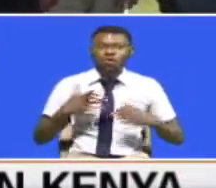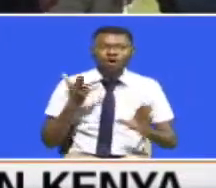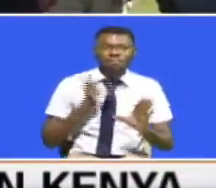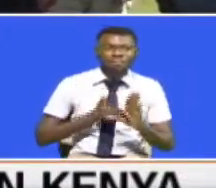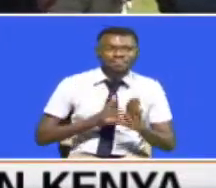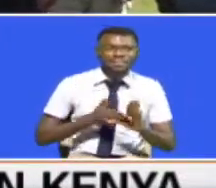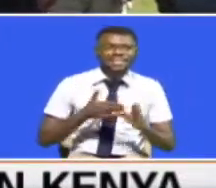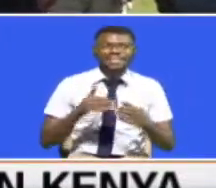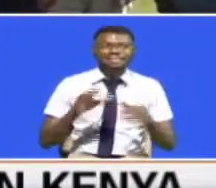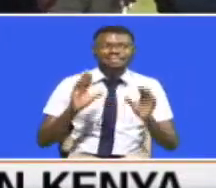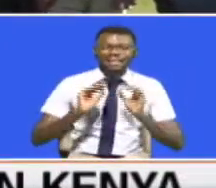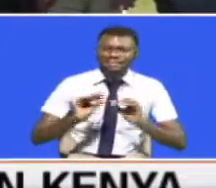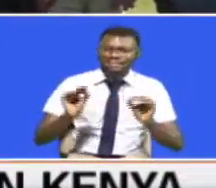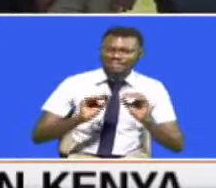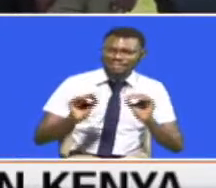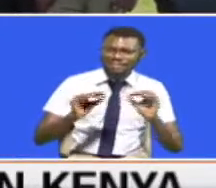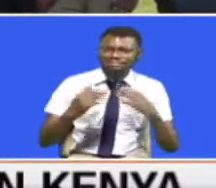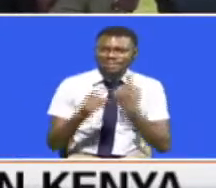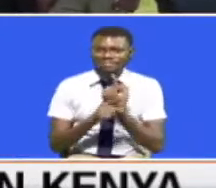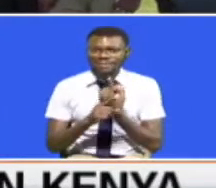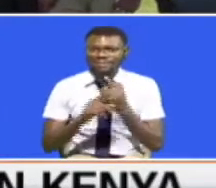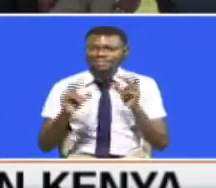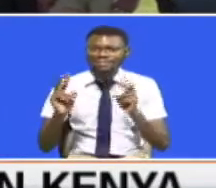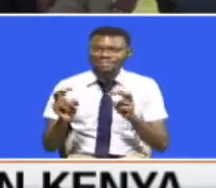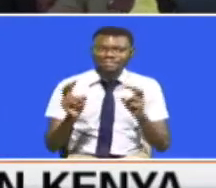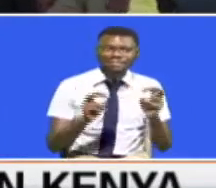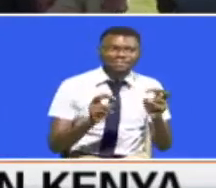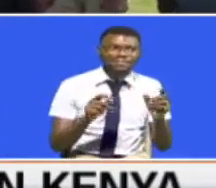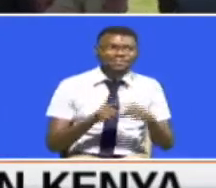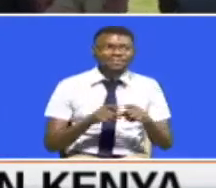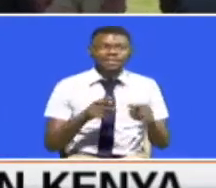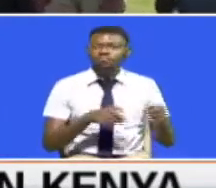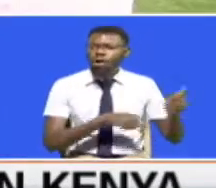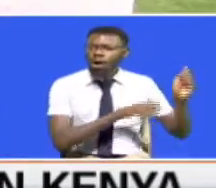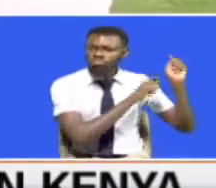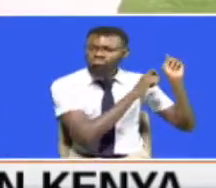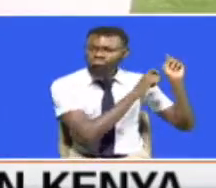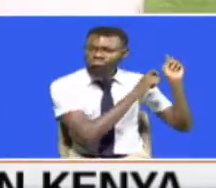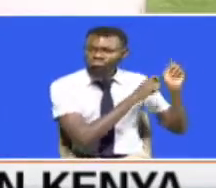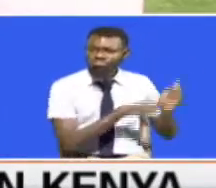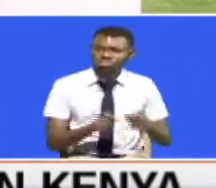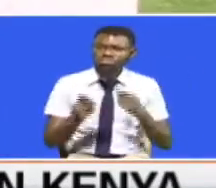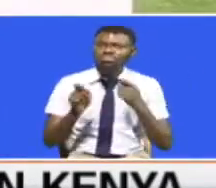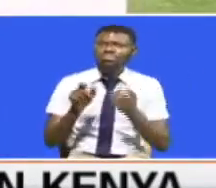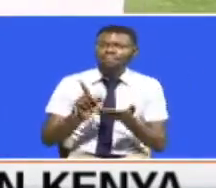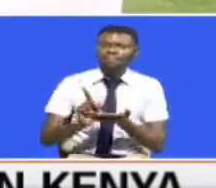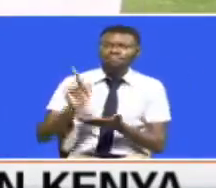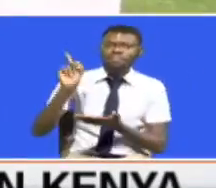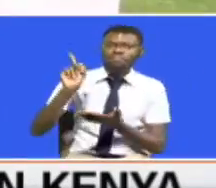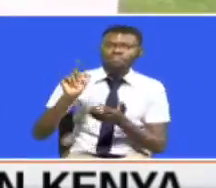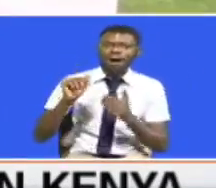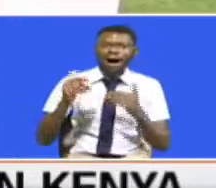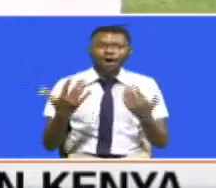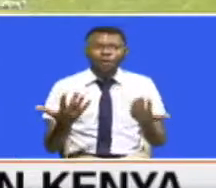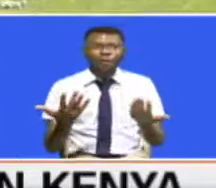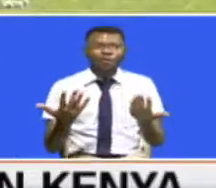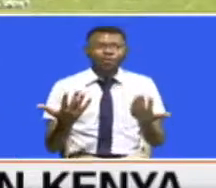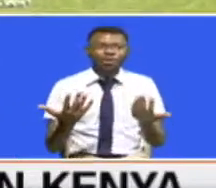taken through different aspects of golf, including wing, short game, and be evaluated on the course.